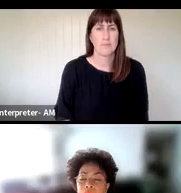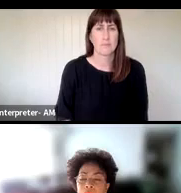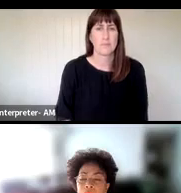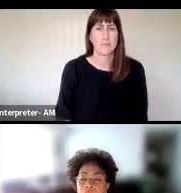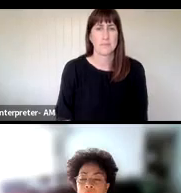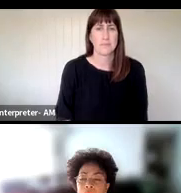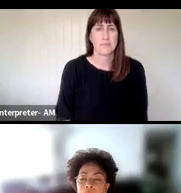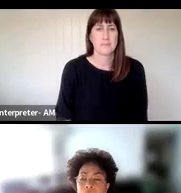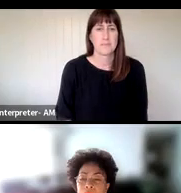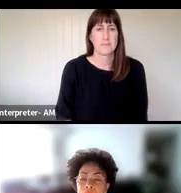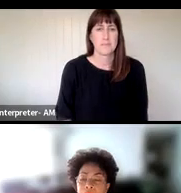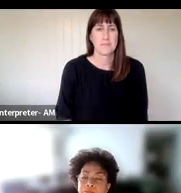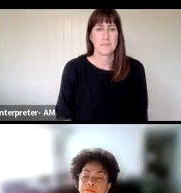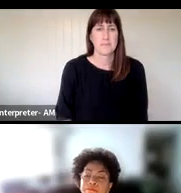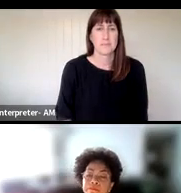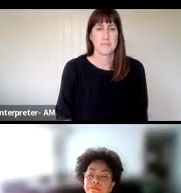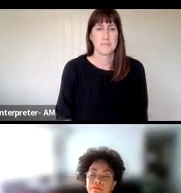insist.